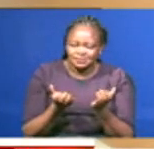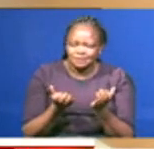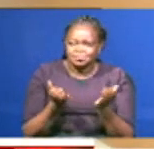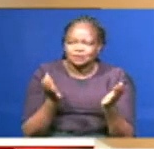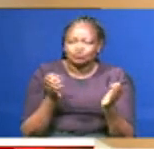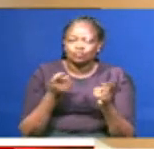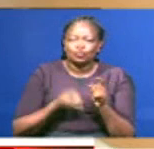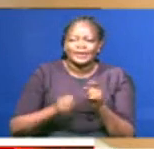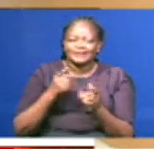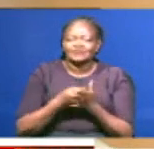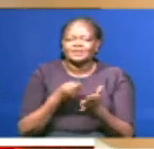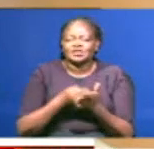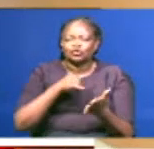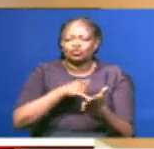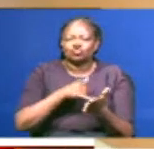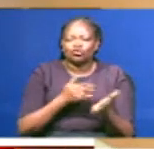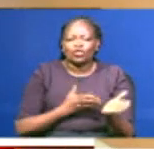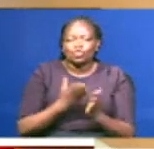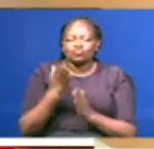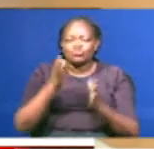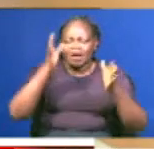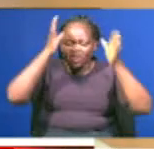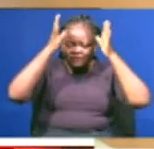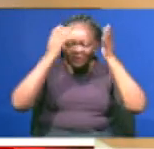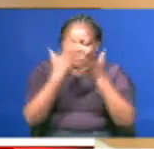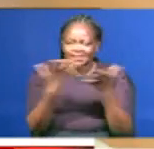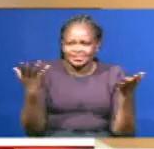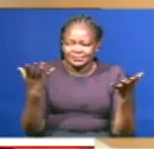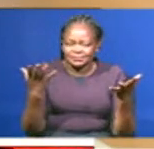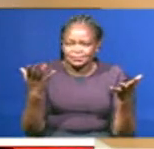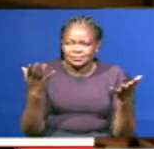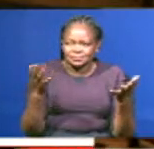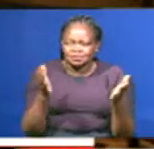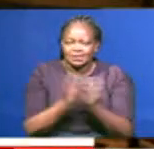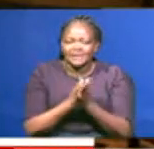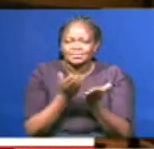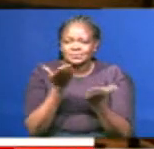increase financial inclusion through innovative products and services.